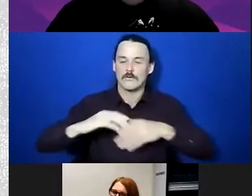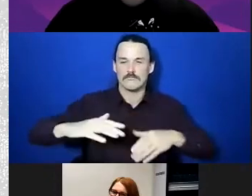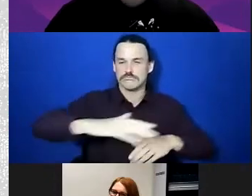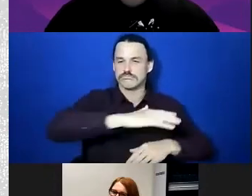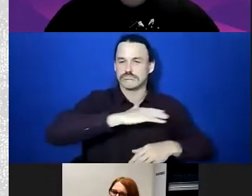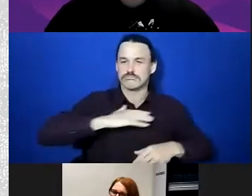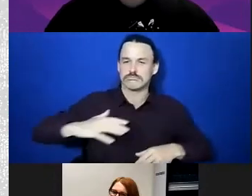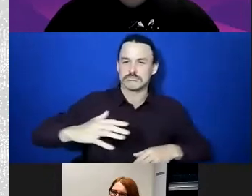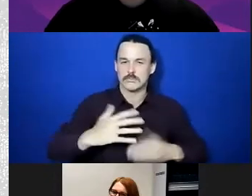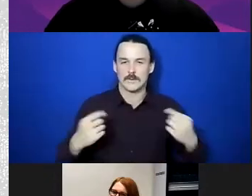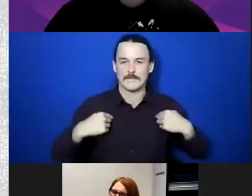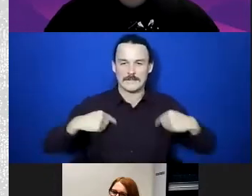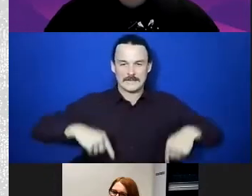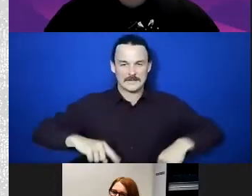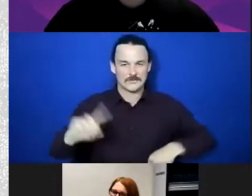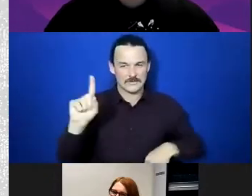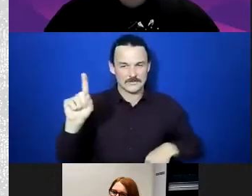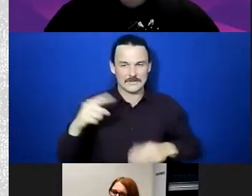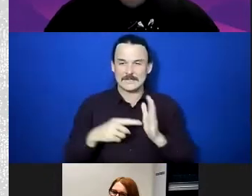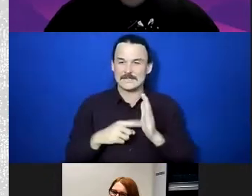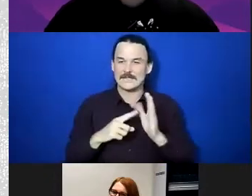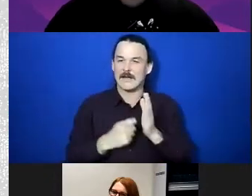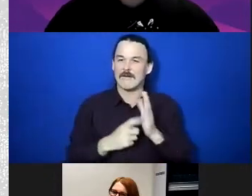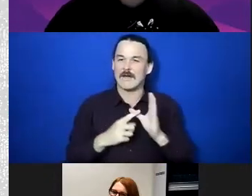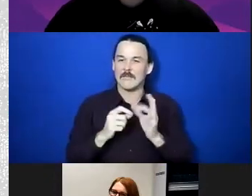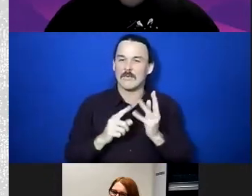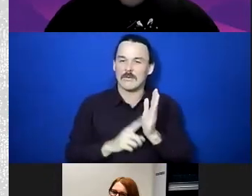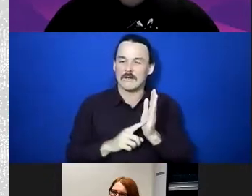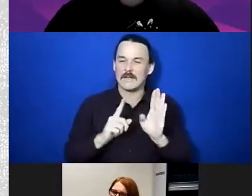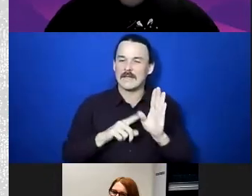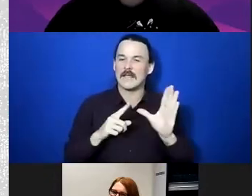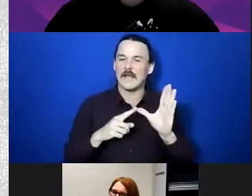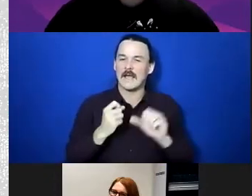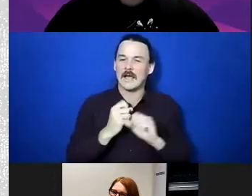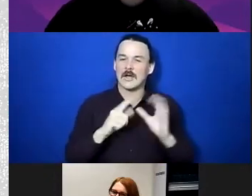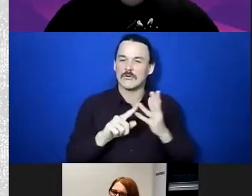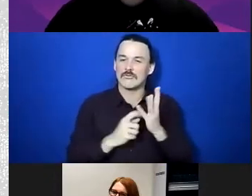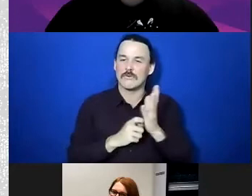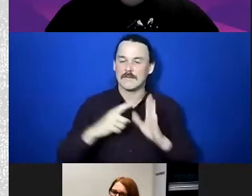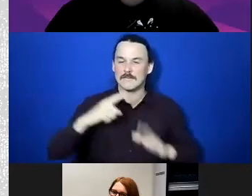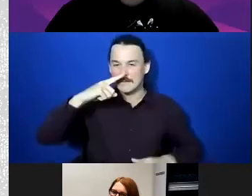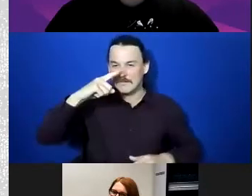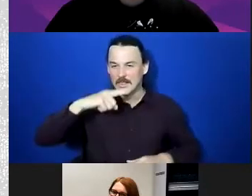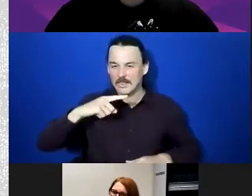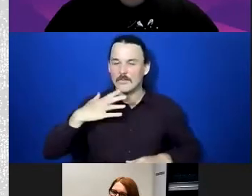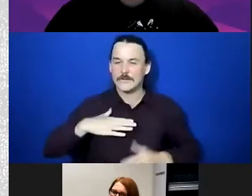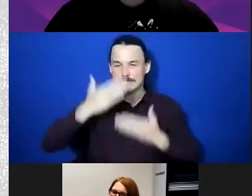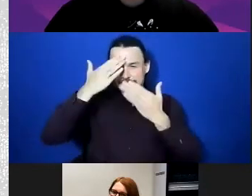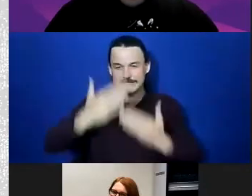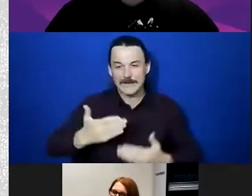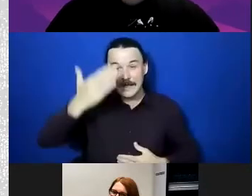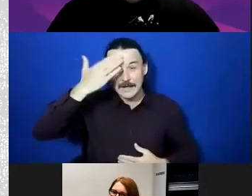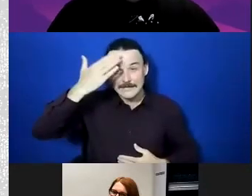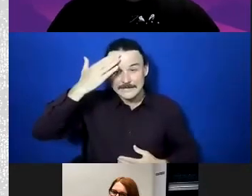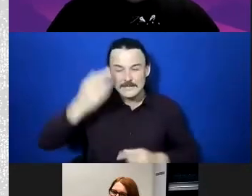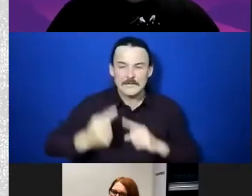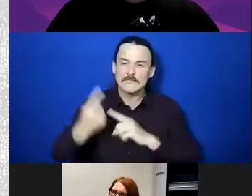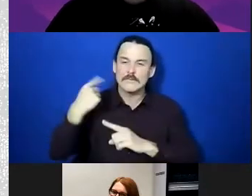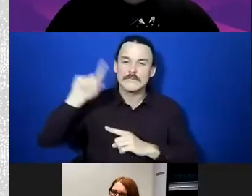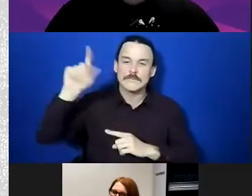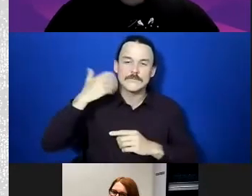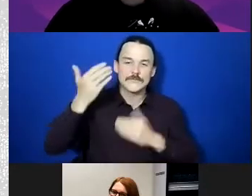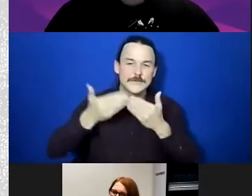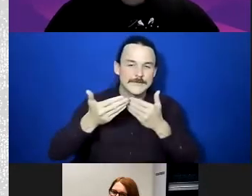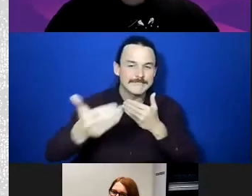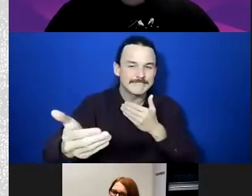tonight, the Turrbal and Yuggera peoples. I pay my respect to their elders, past, present, and future. Thank